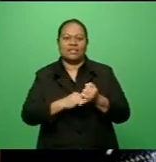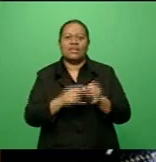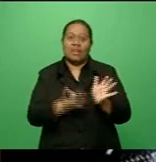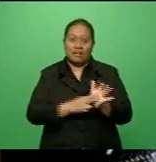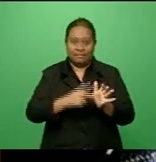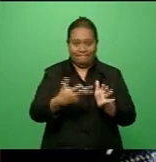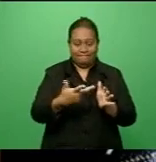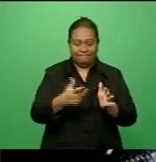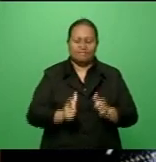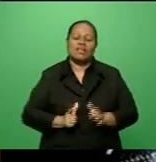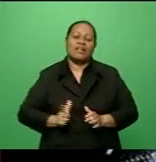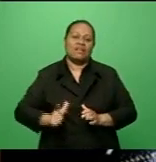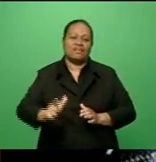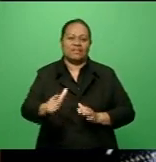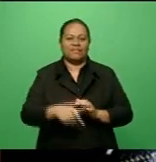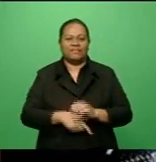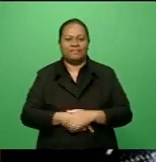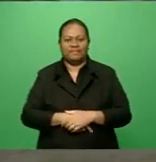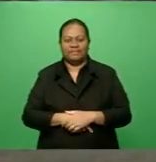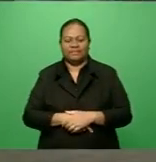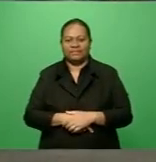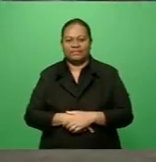in Lambasa. Aquila has more.